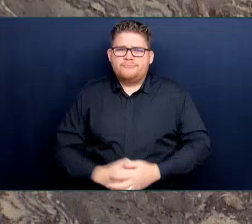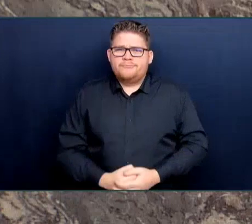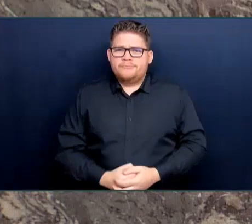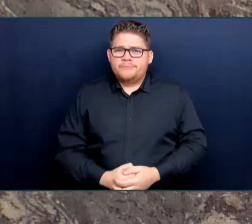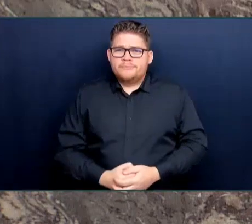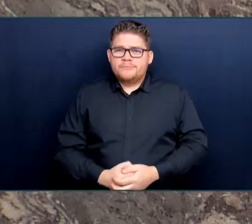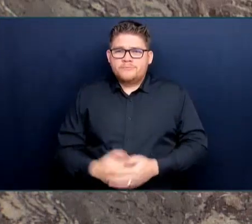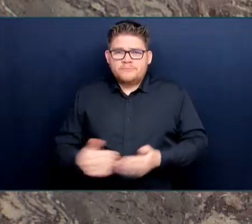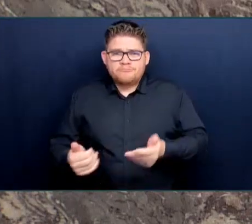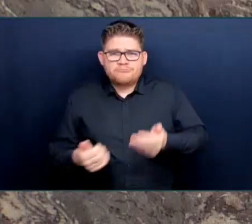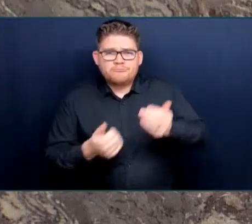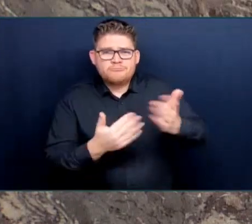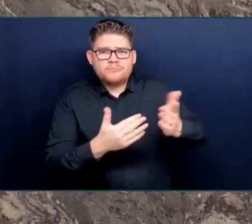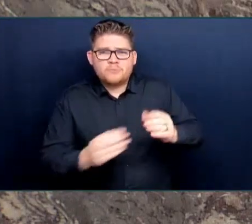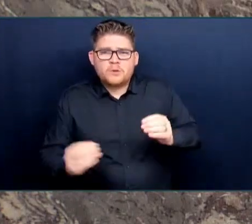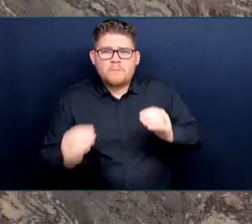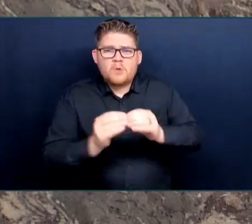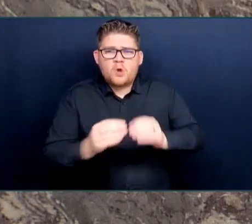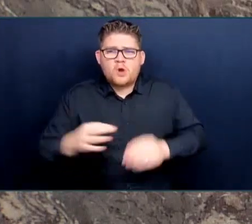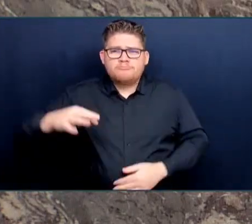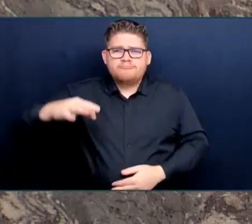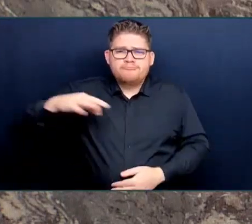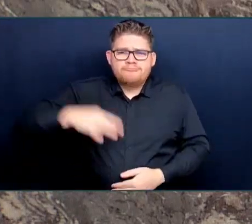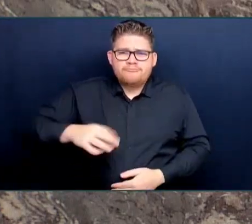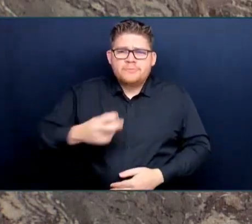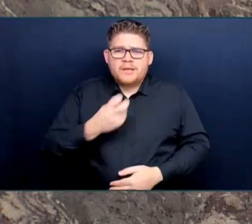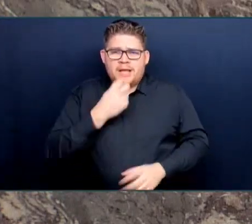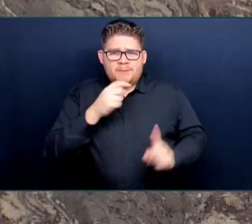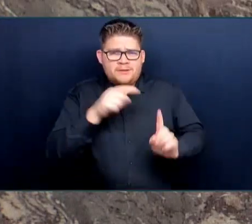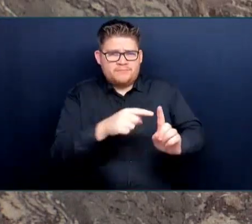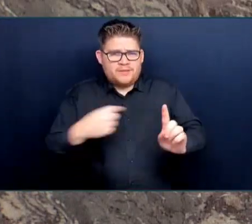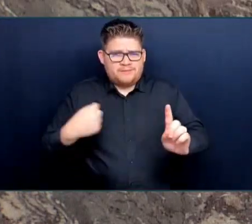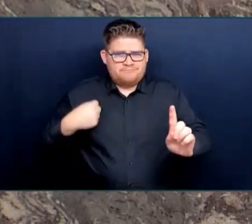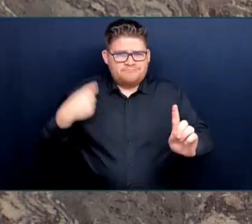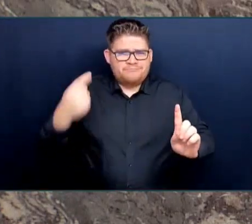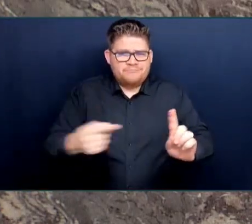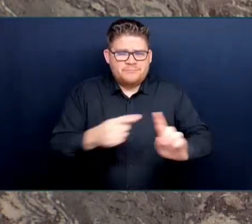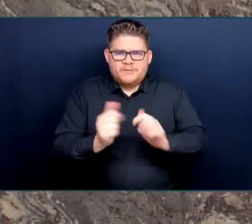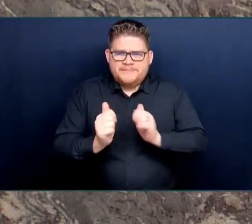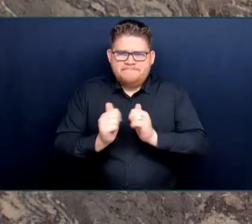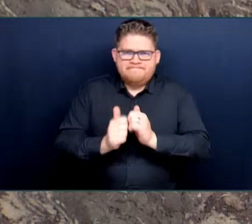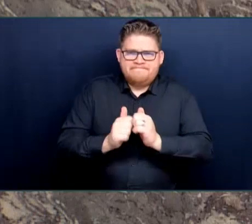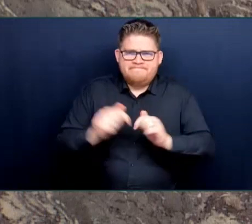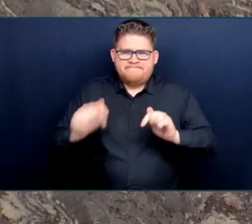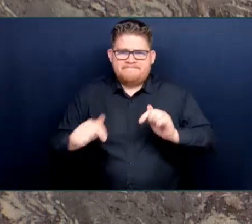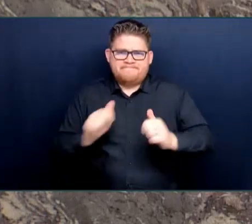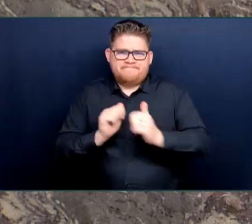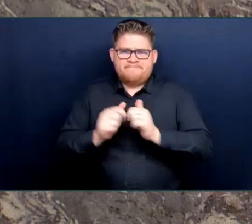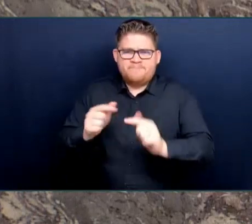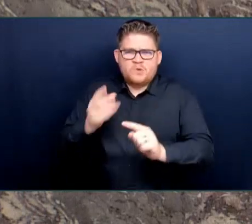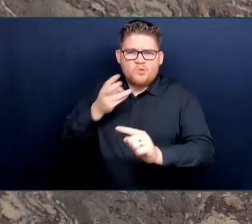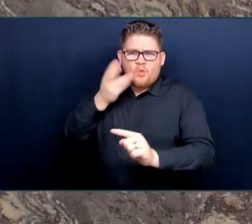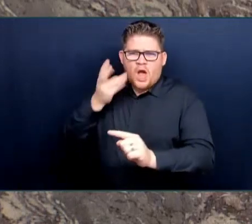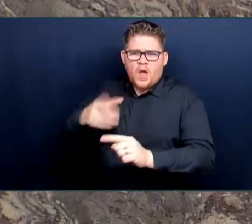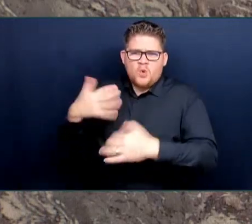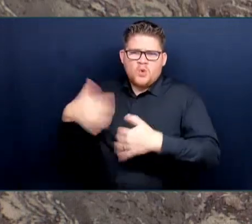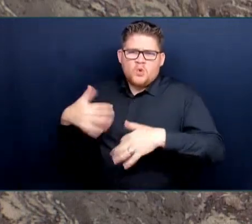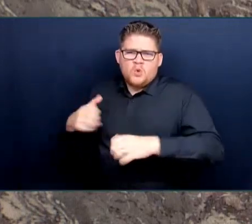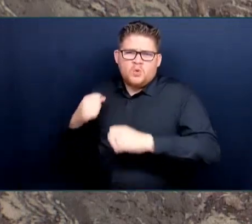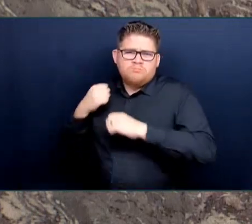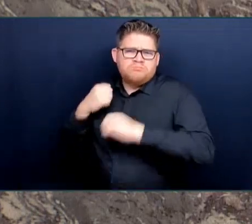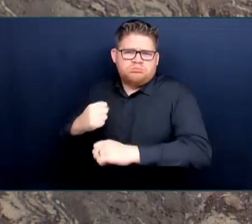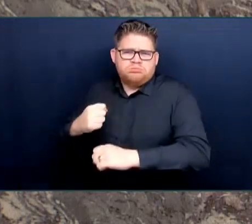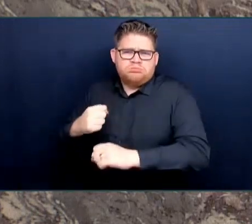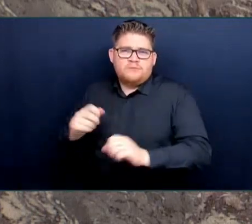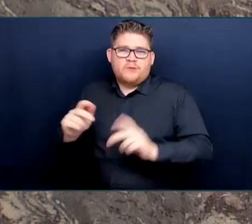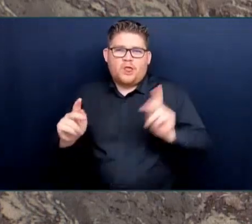Kamloops' long-standing rival with that wine powerhouse in Kelowna. Honourable Speaker, last week